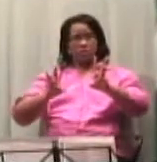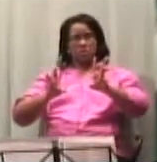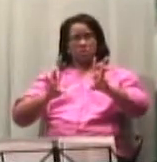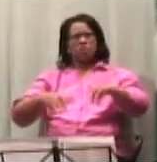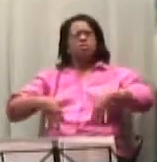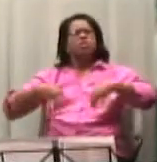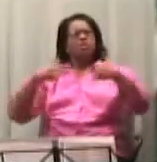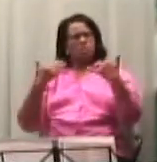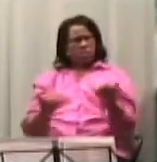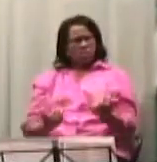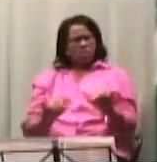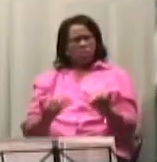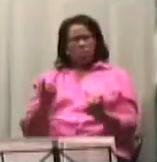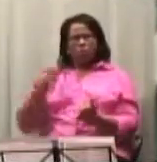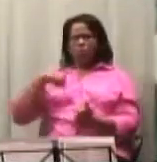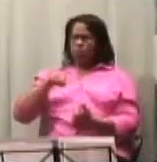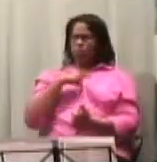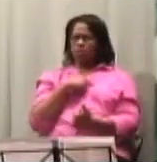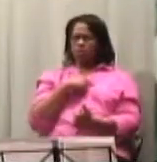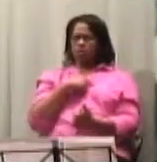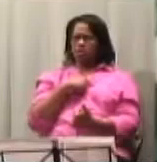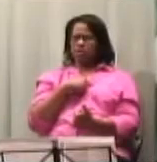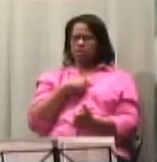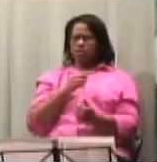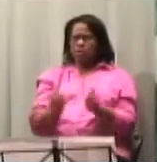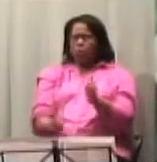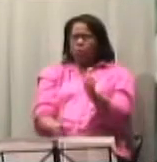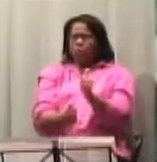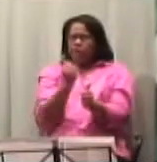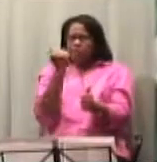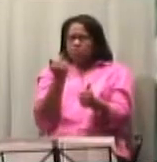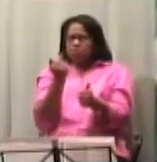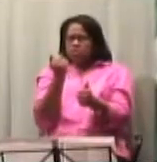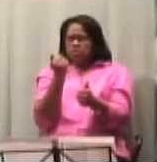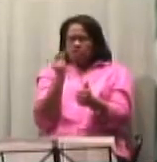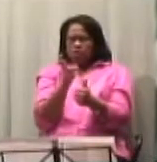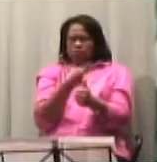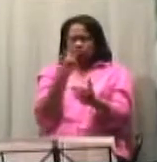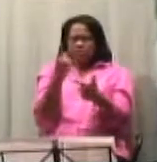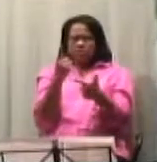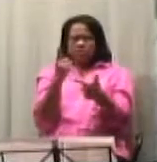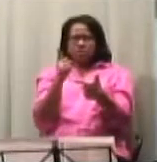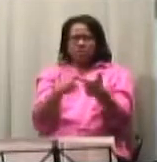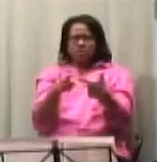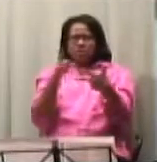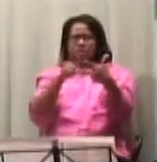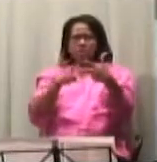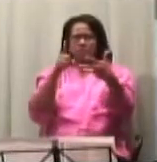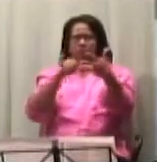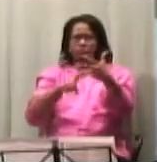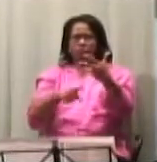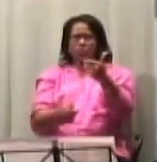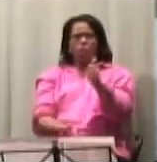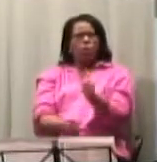soil, in which of these four situations we are? Are